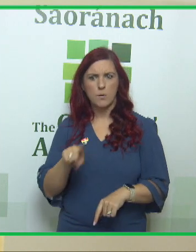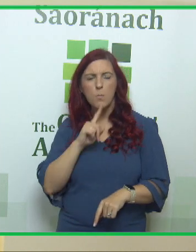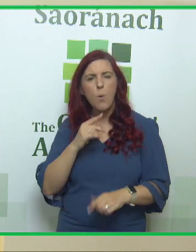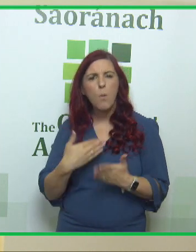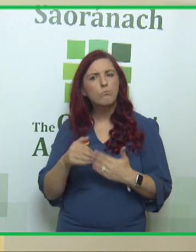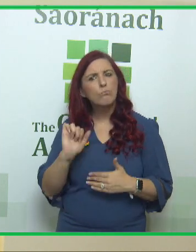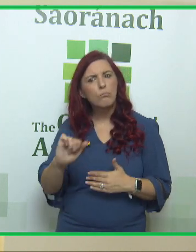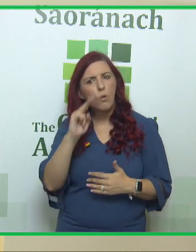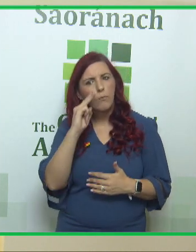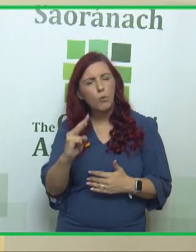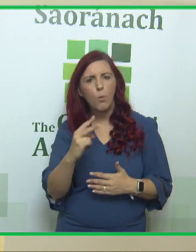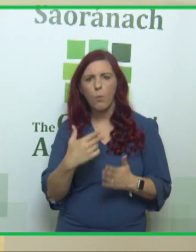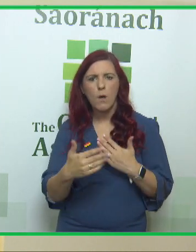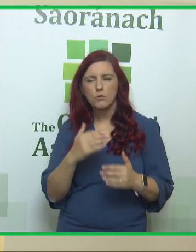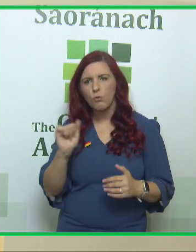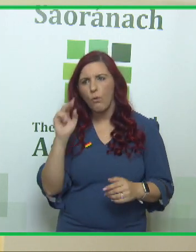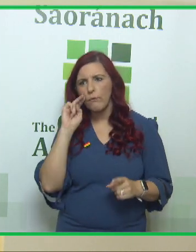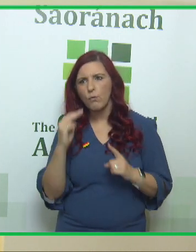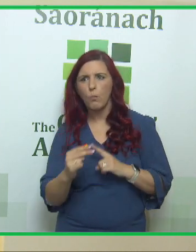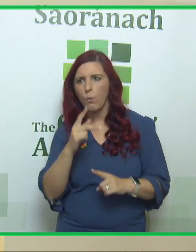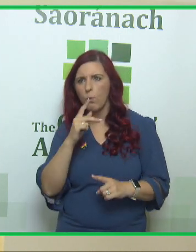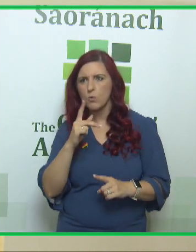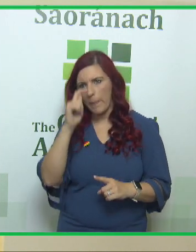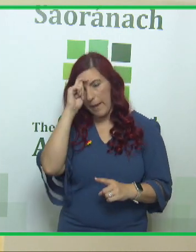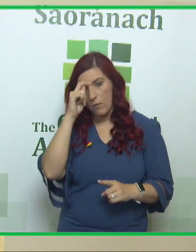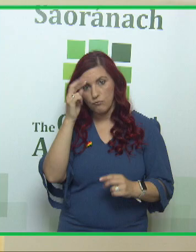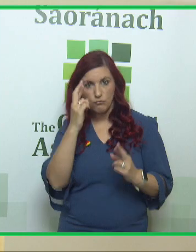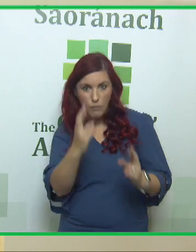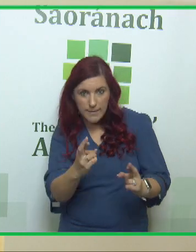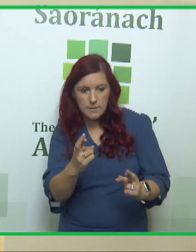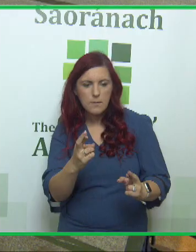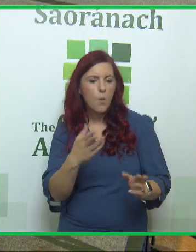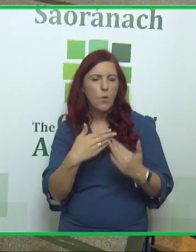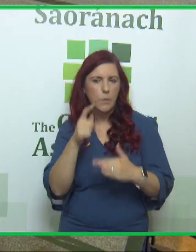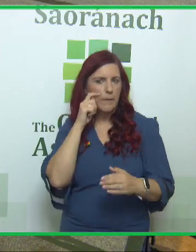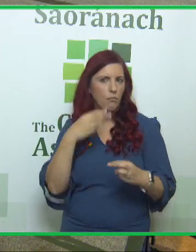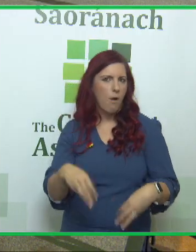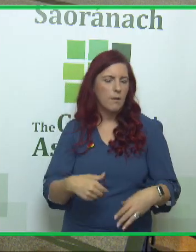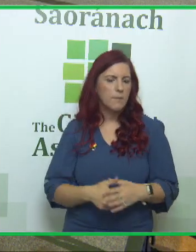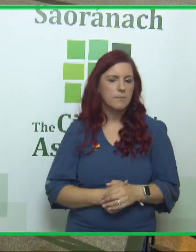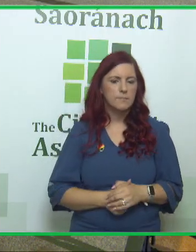your view, are we getting right, and where are we falling down?